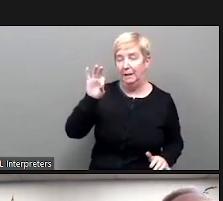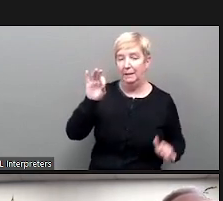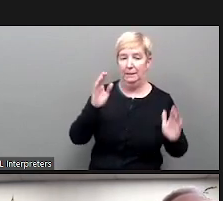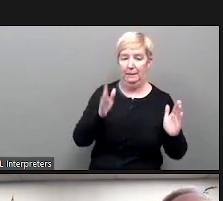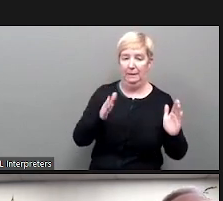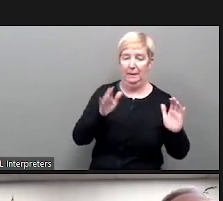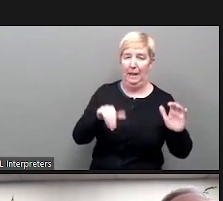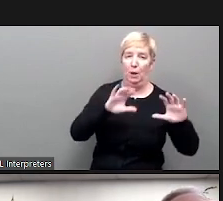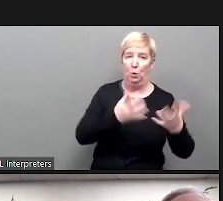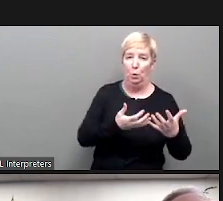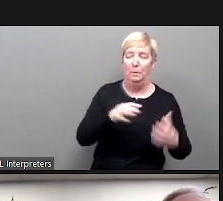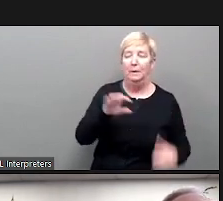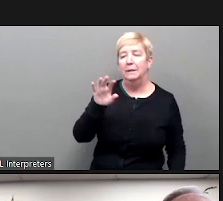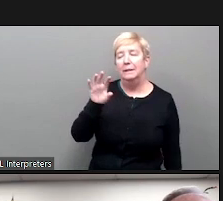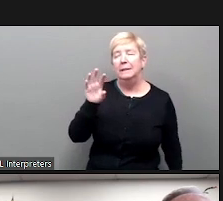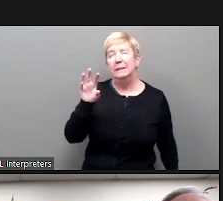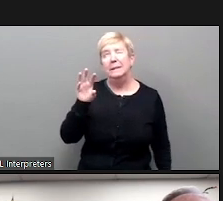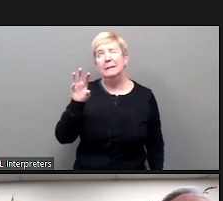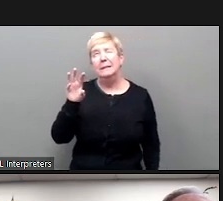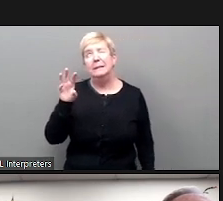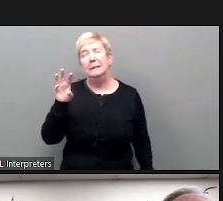is